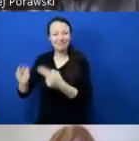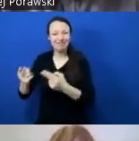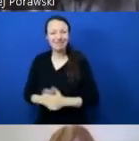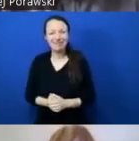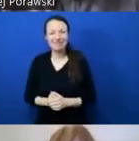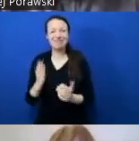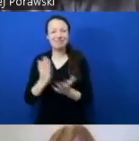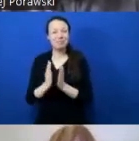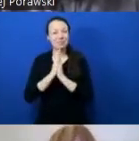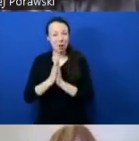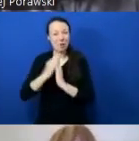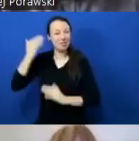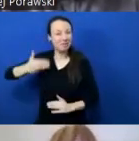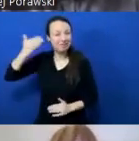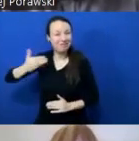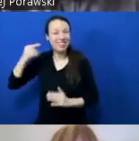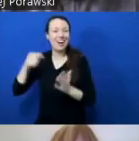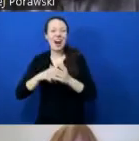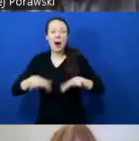right now, let me pass the floor